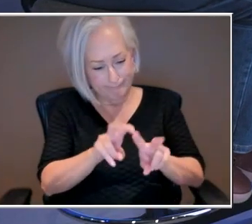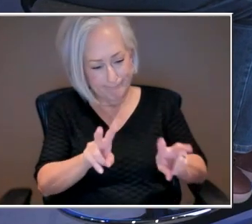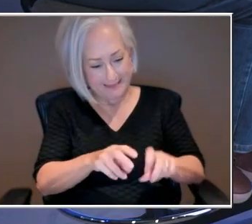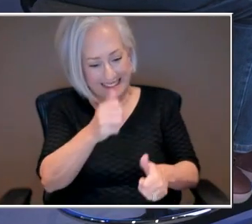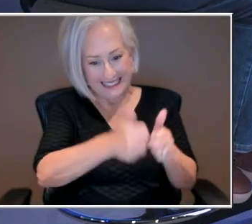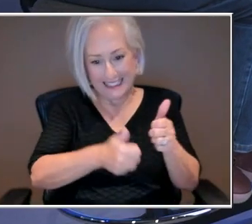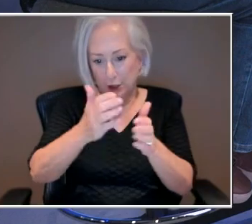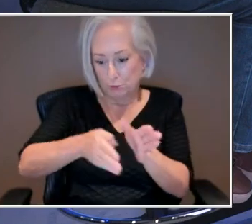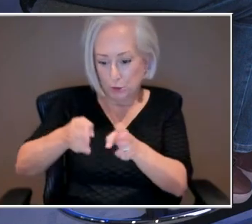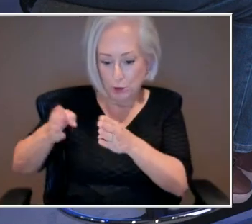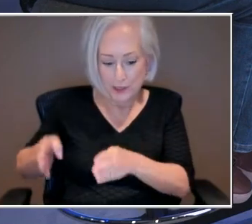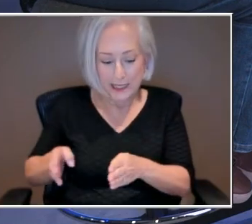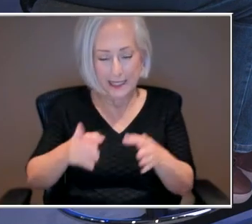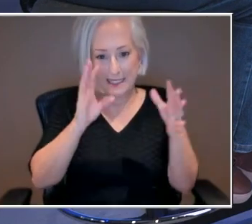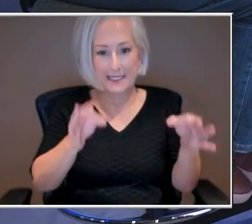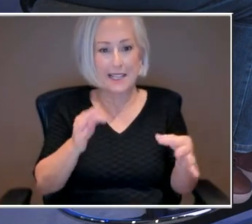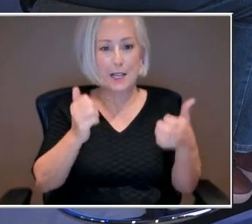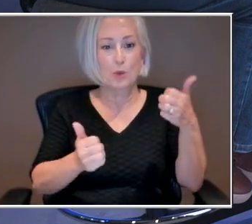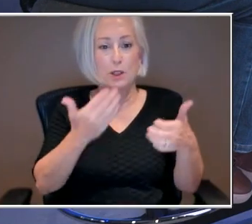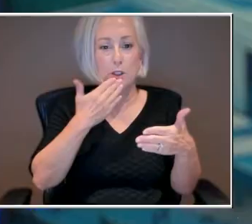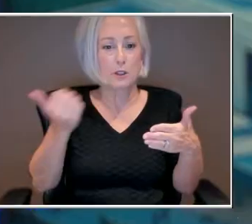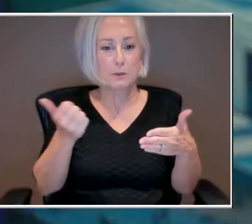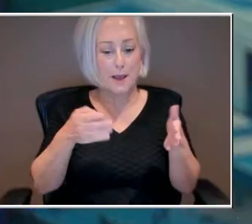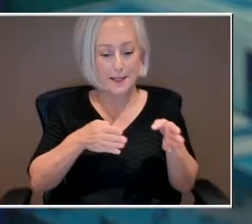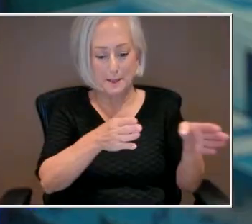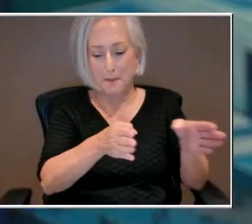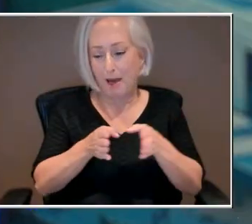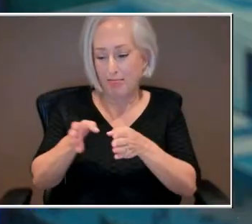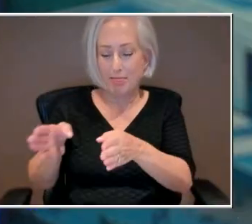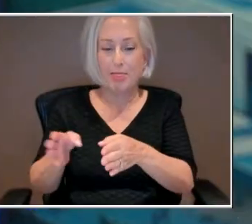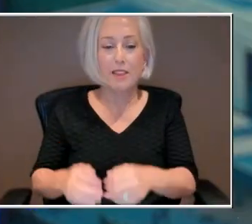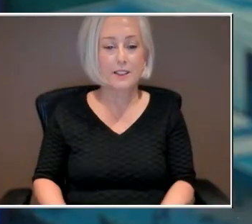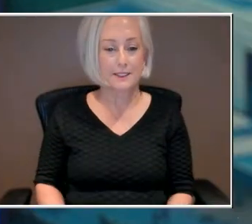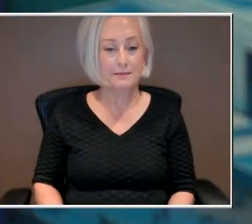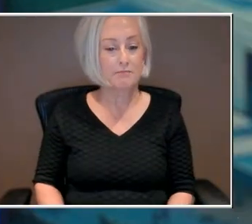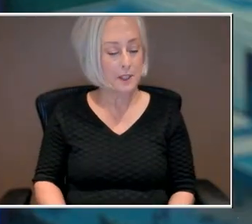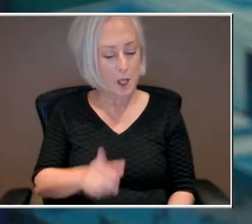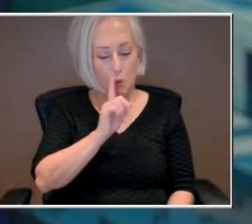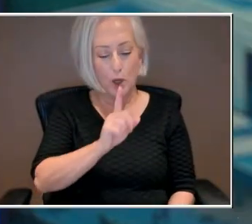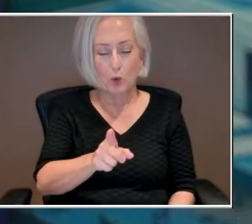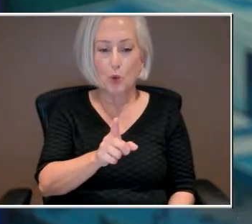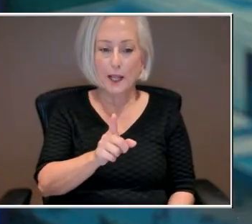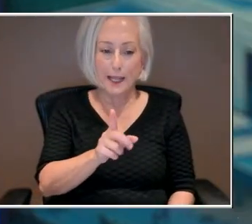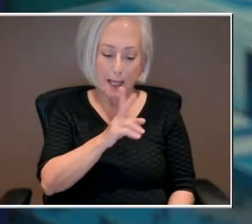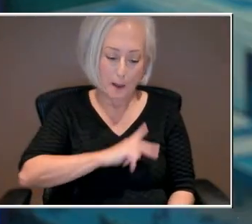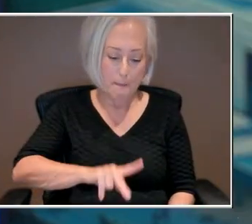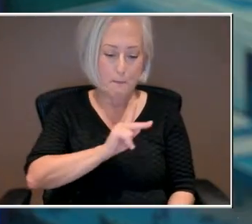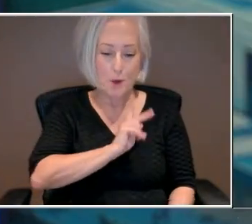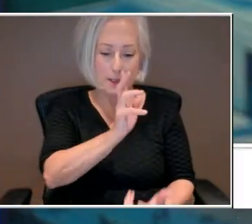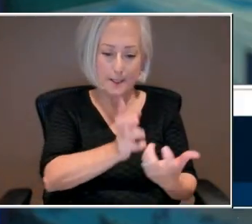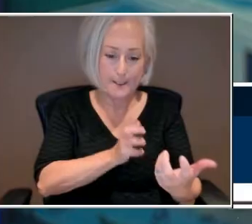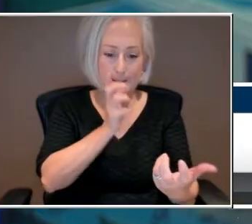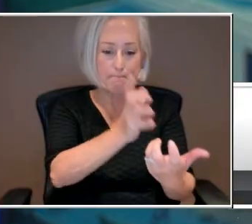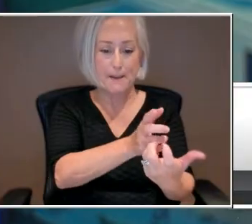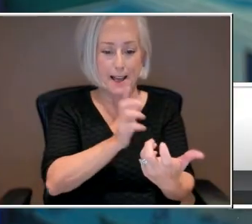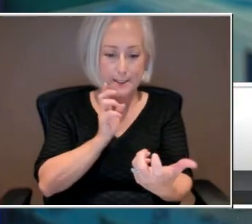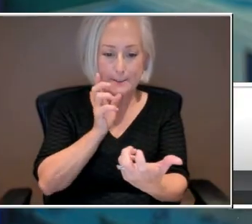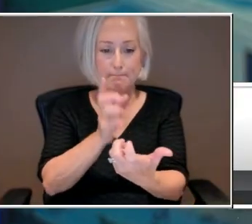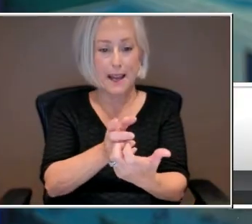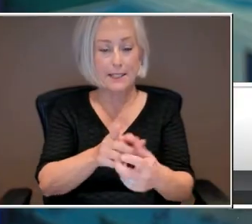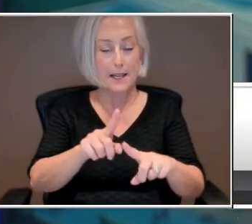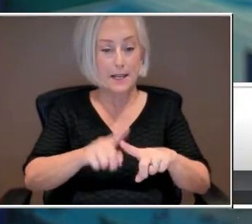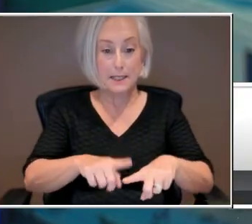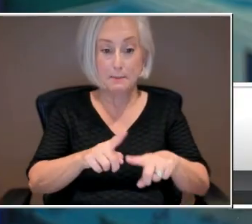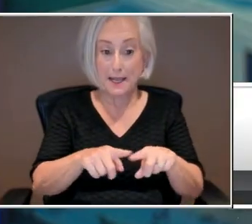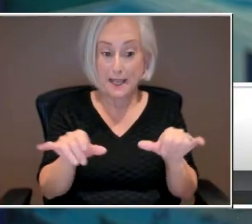different paths. Yes, we really personalize breast cancer care. It depends on the size, the lymph nodes,